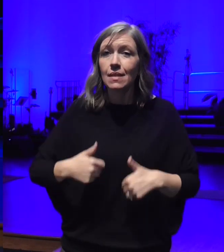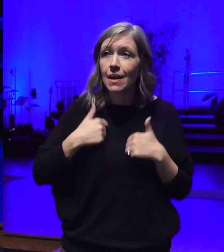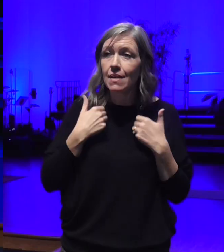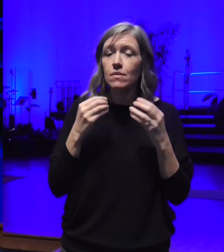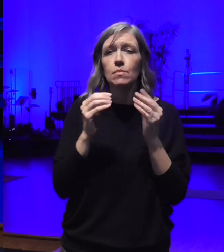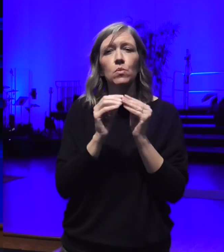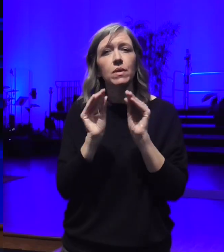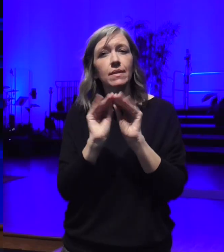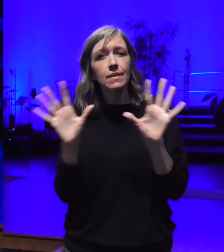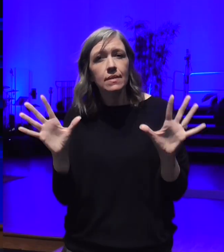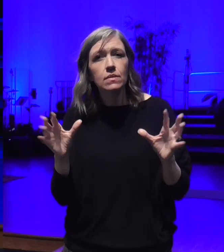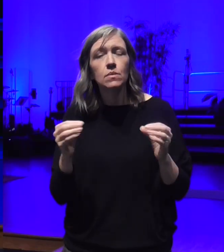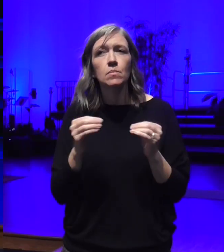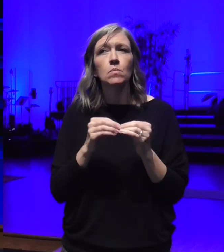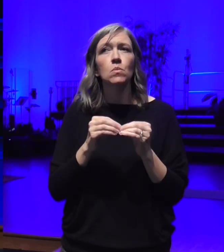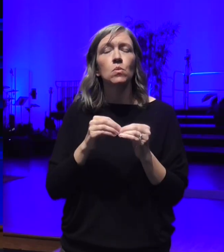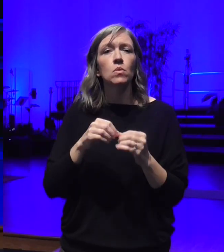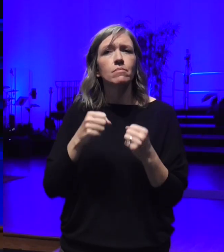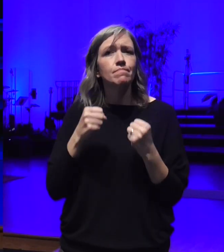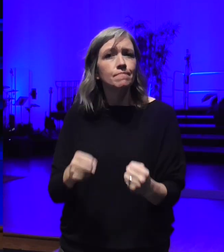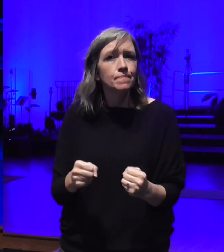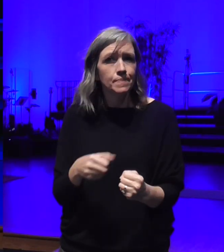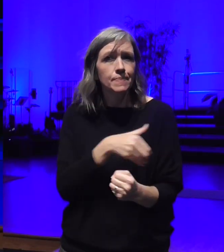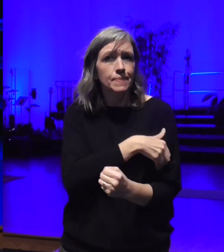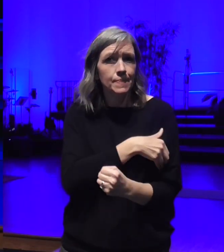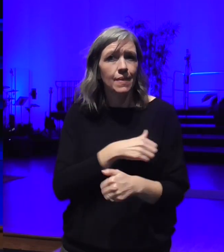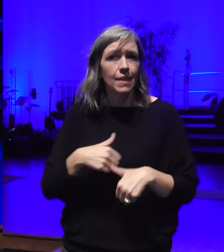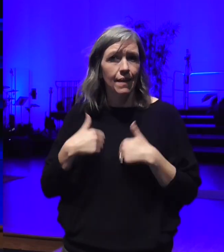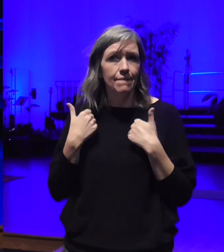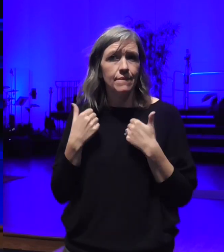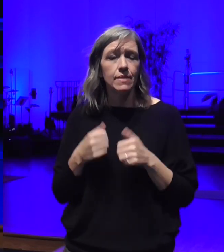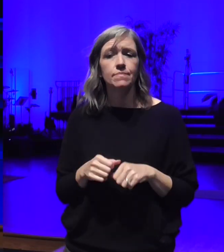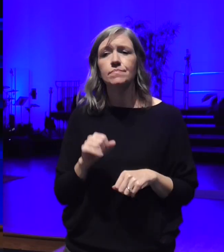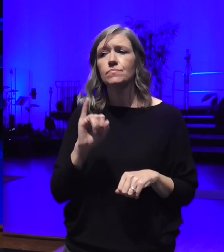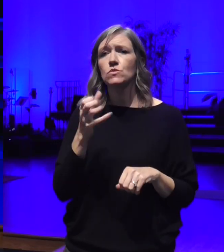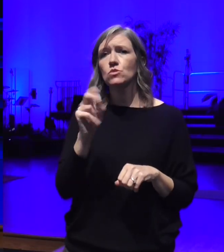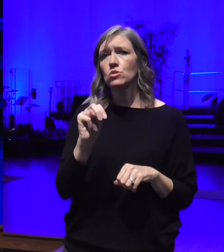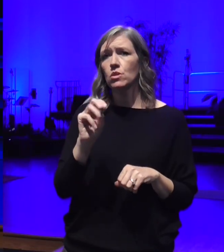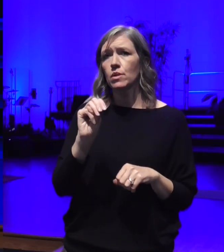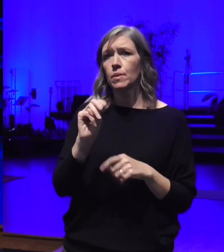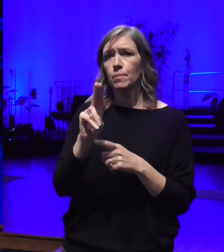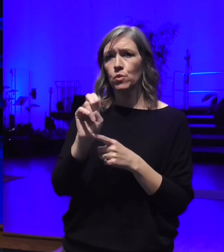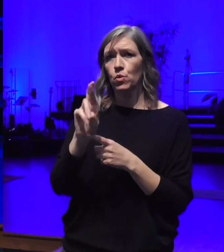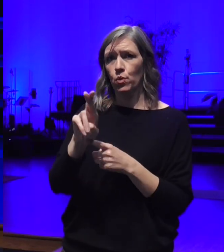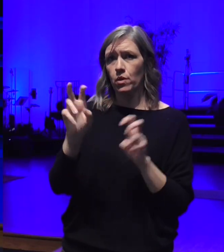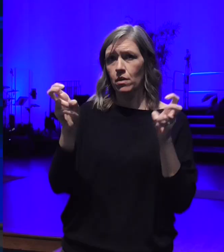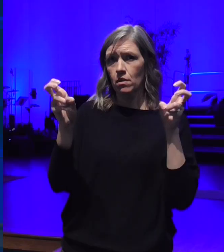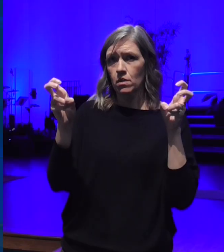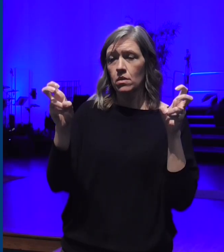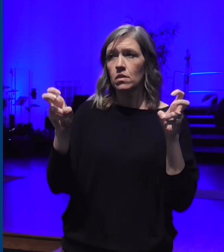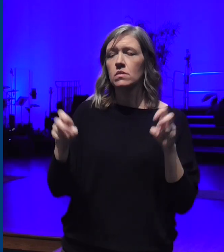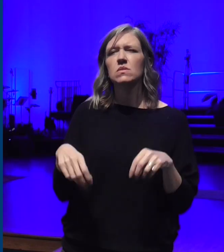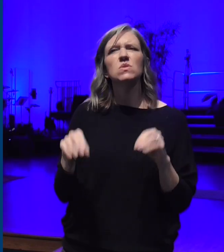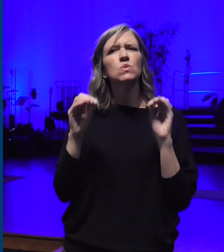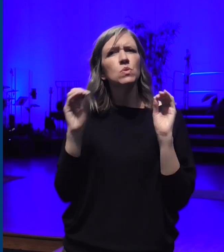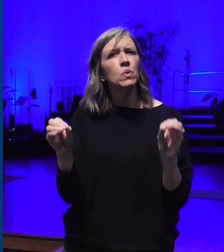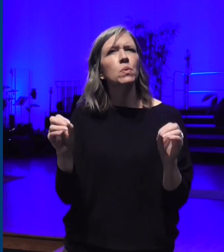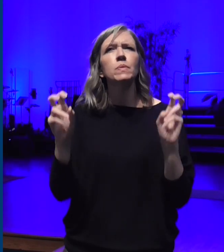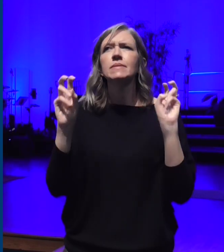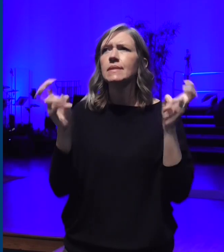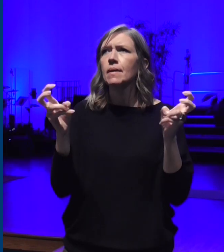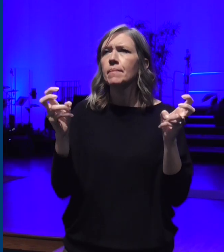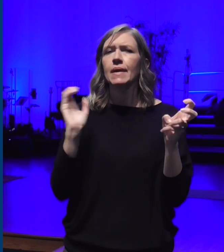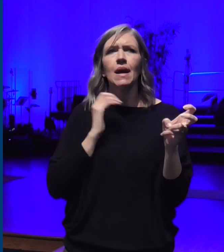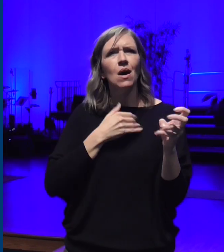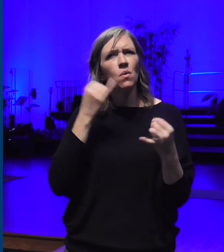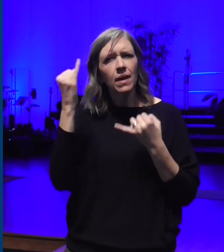more profound life. John Muir, the great naturalist, said, "On no subject are our ideas